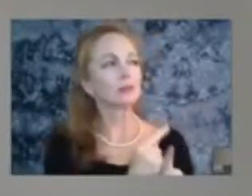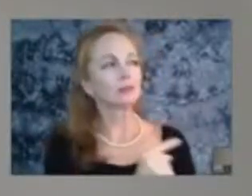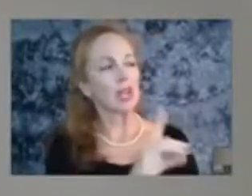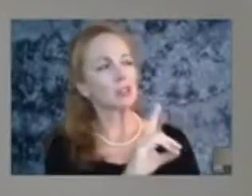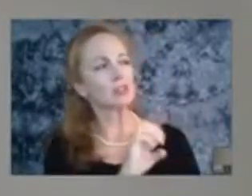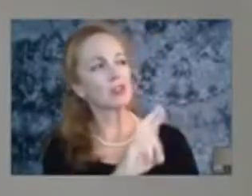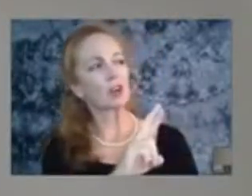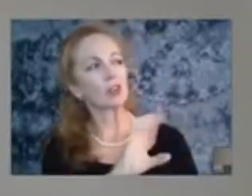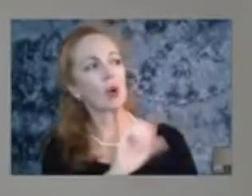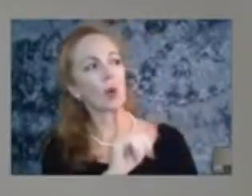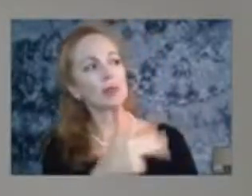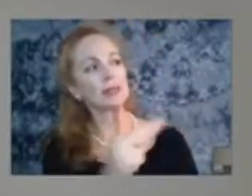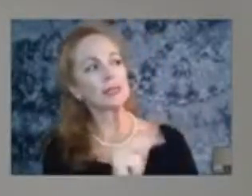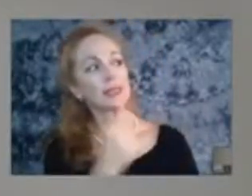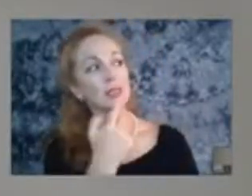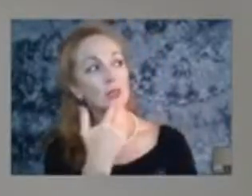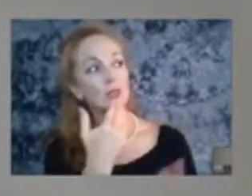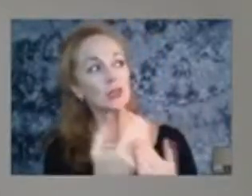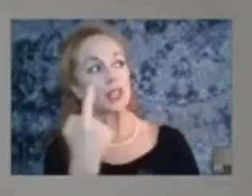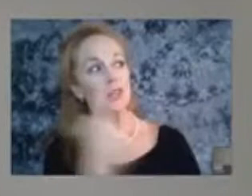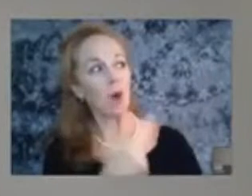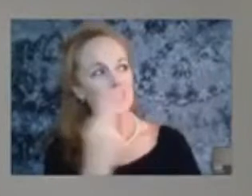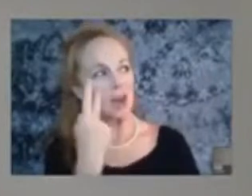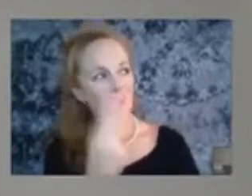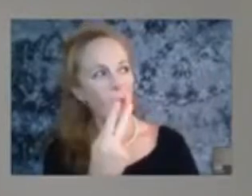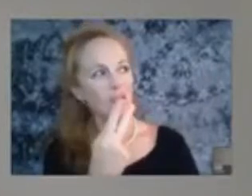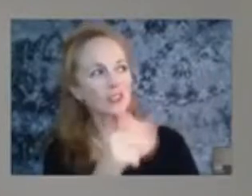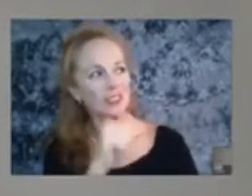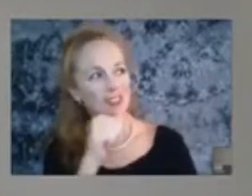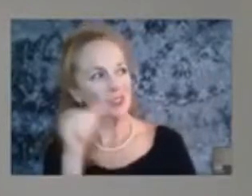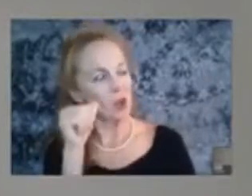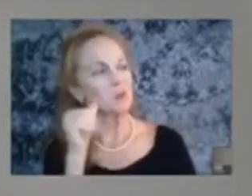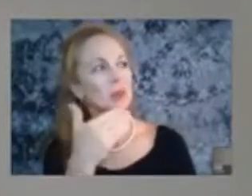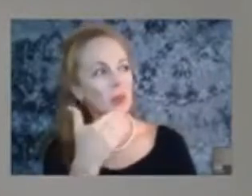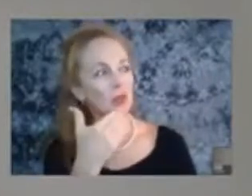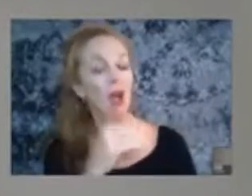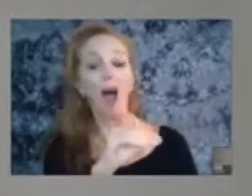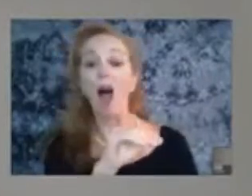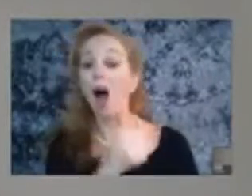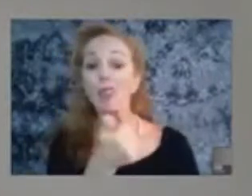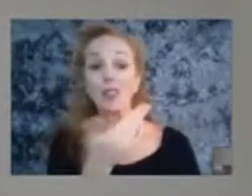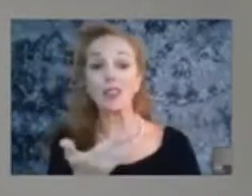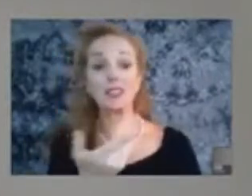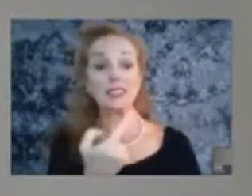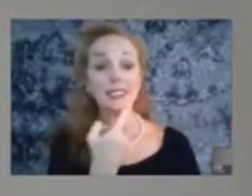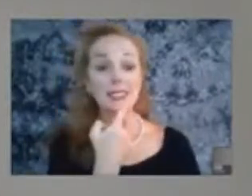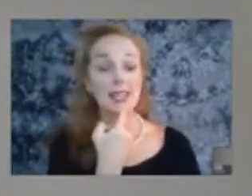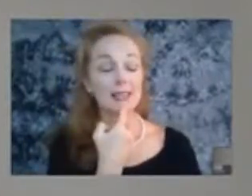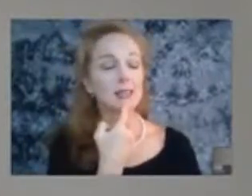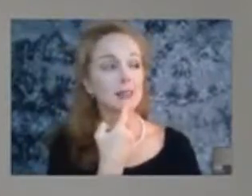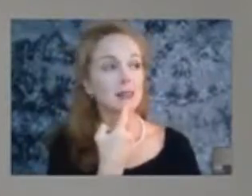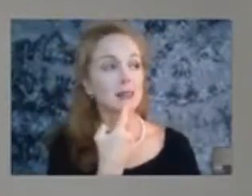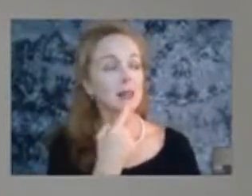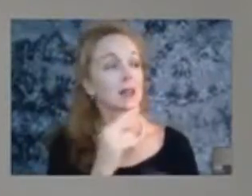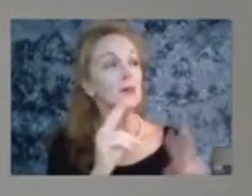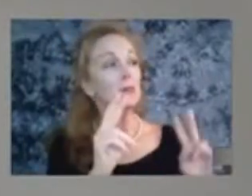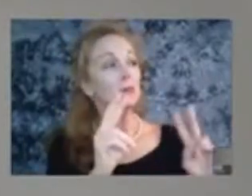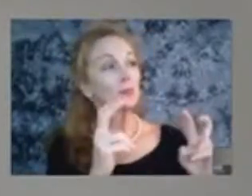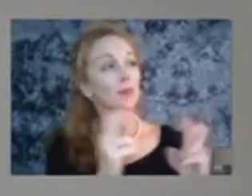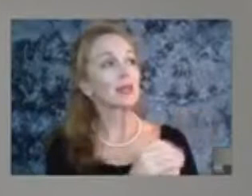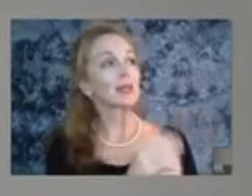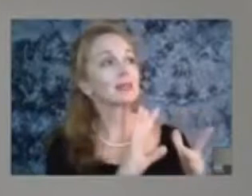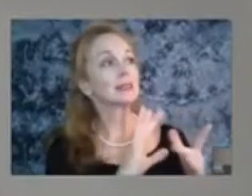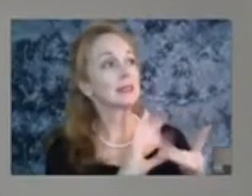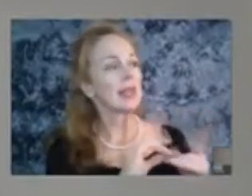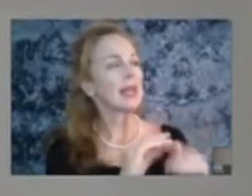it was a good day to watch it, for me anyway. Another statement that she made was, even in the schools that have